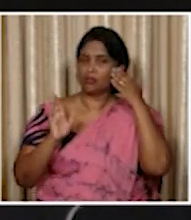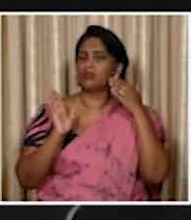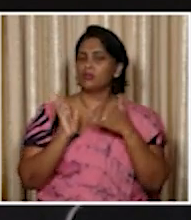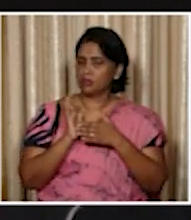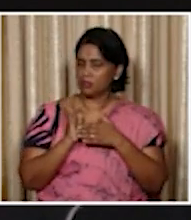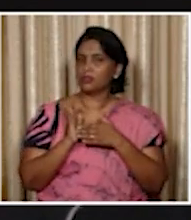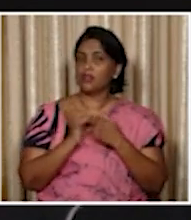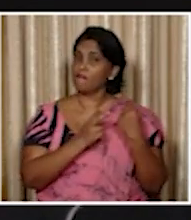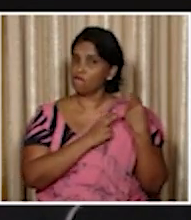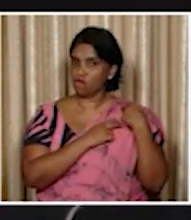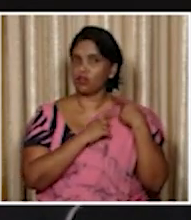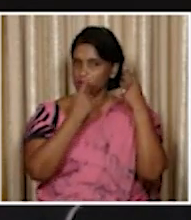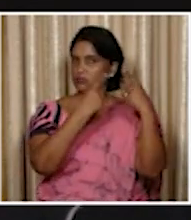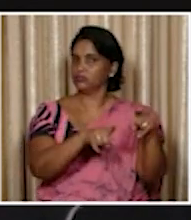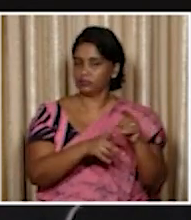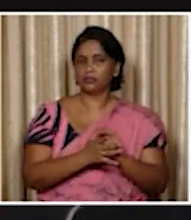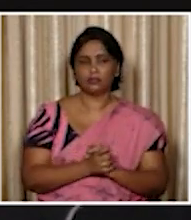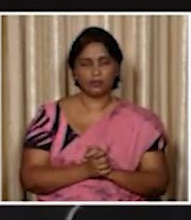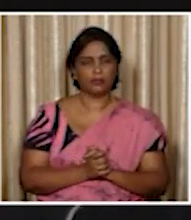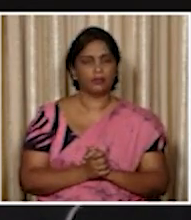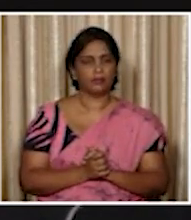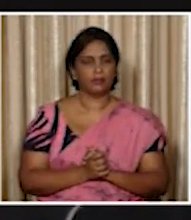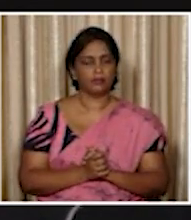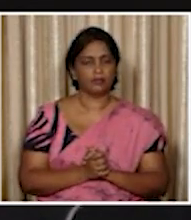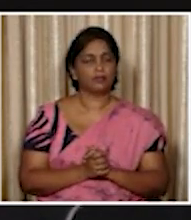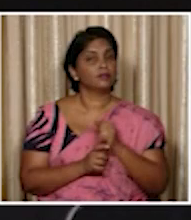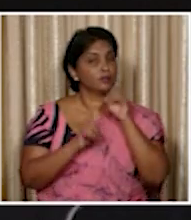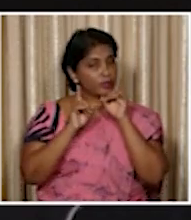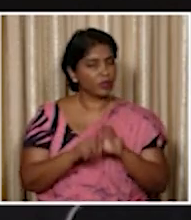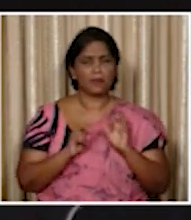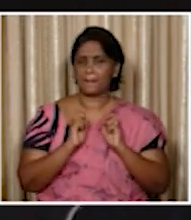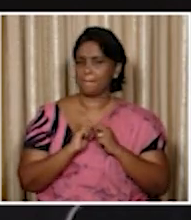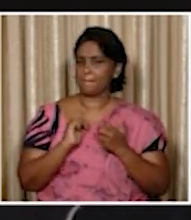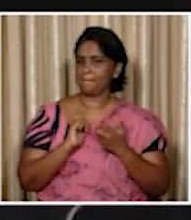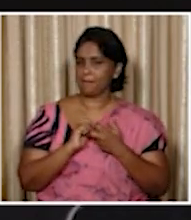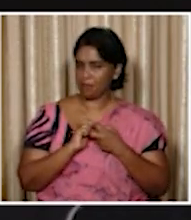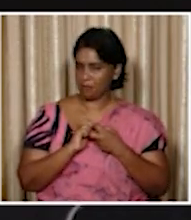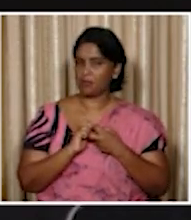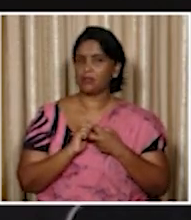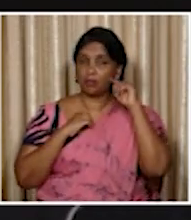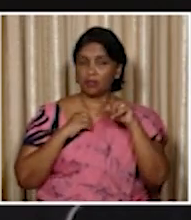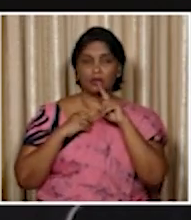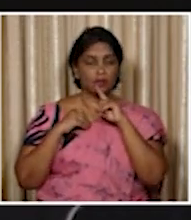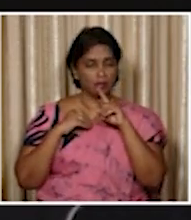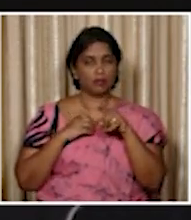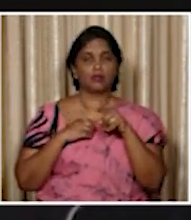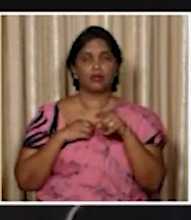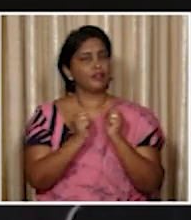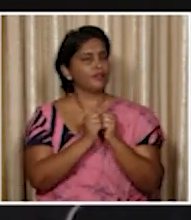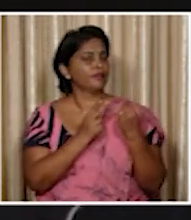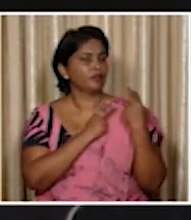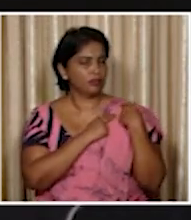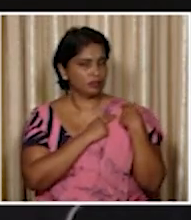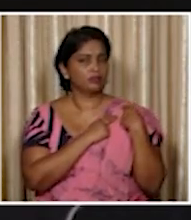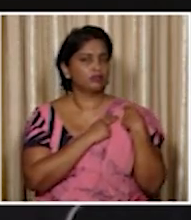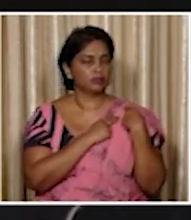such a issue is brought to the notice of the Speaker, it is the duty of the officials of Parliament